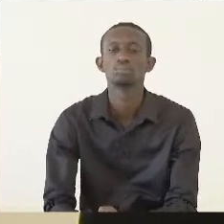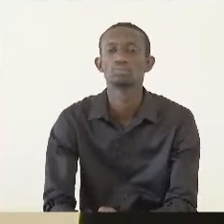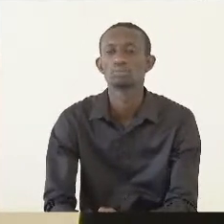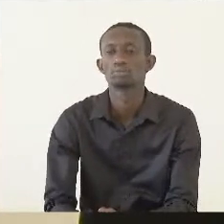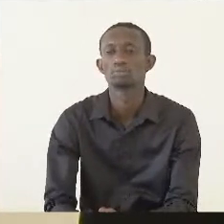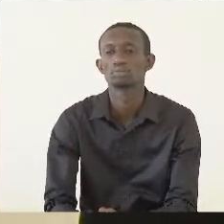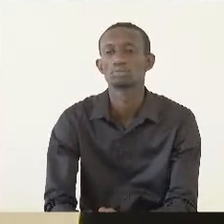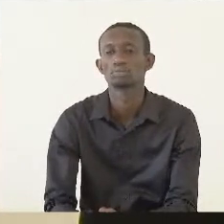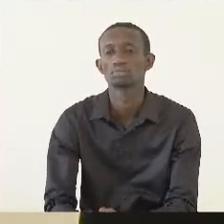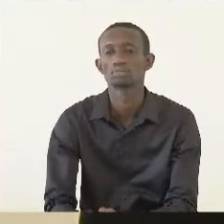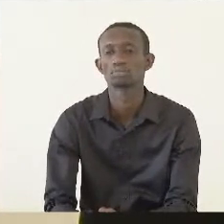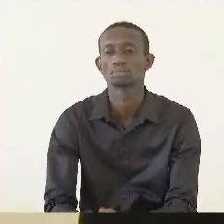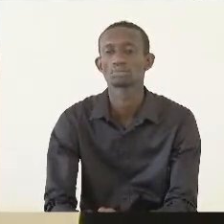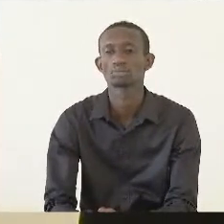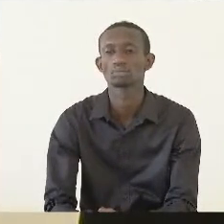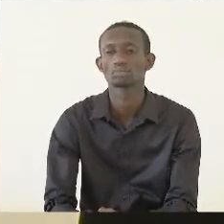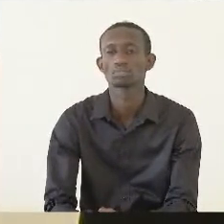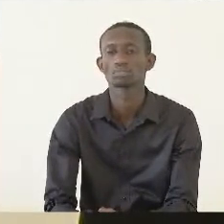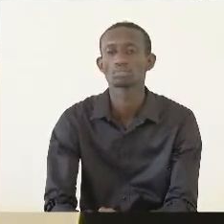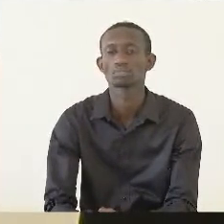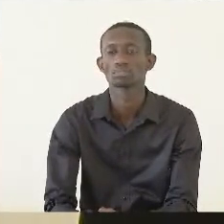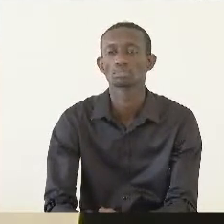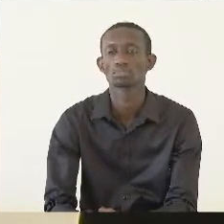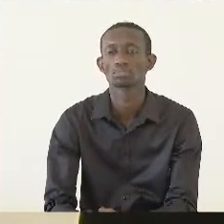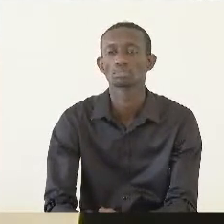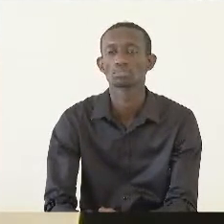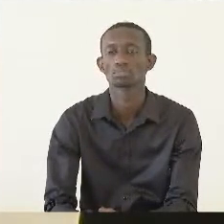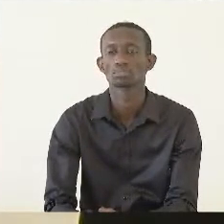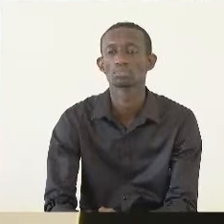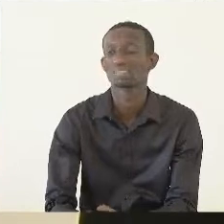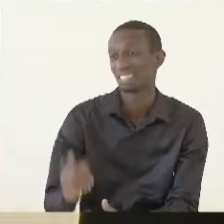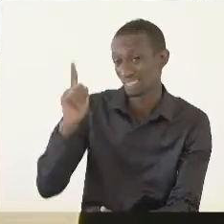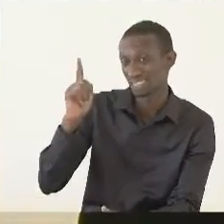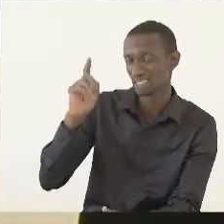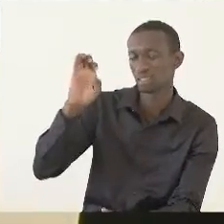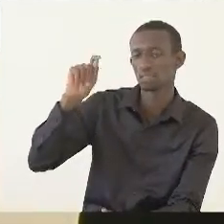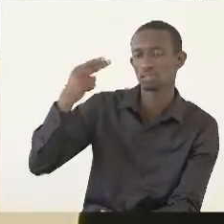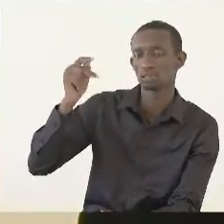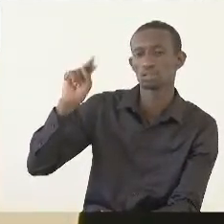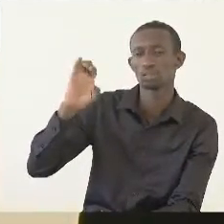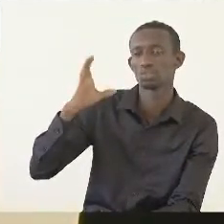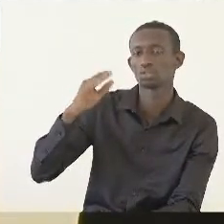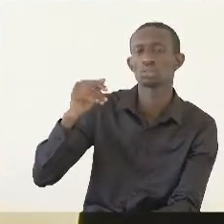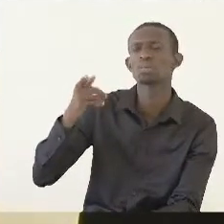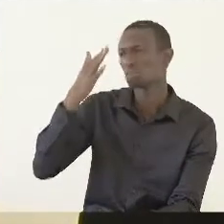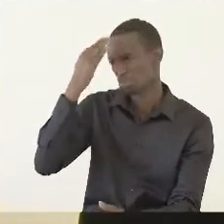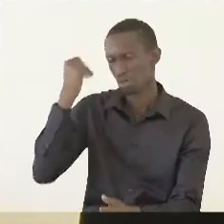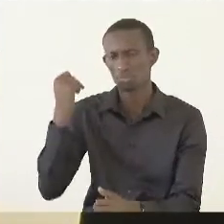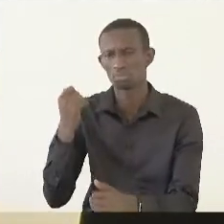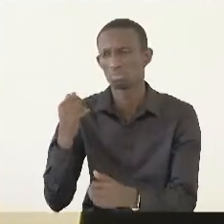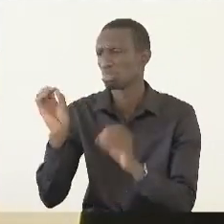ethanoic acid. Why? This is the ethanoic acid, because it is not attached